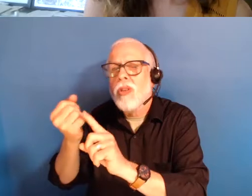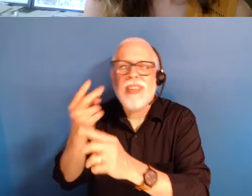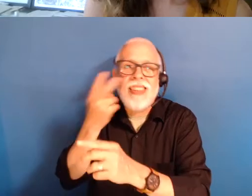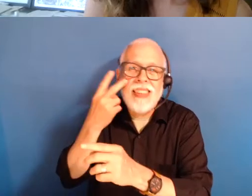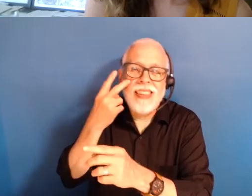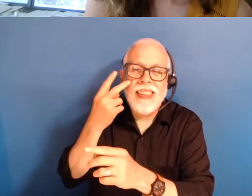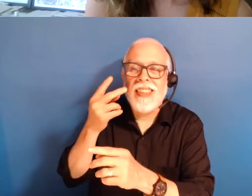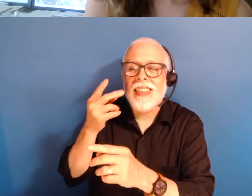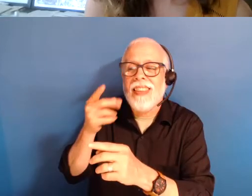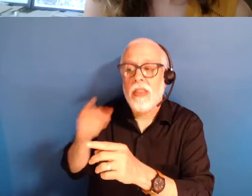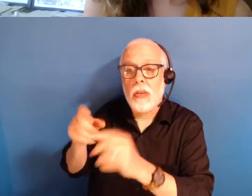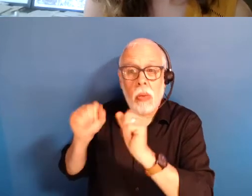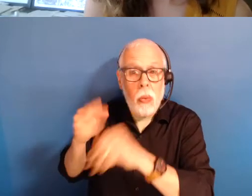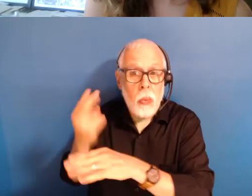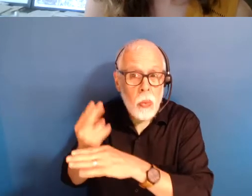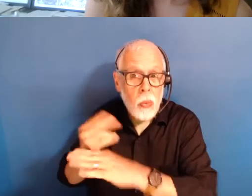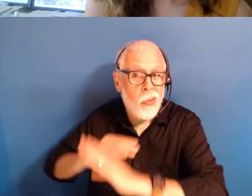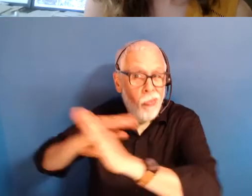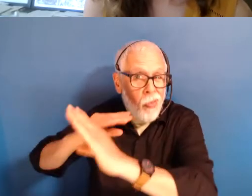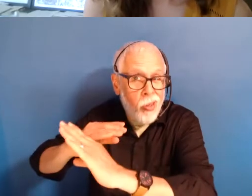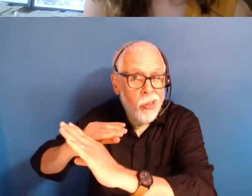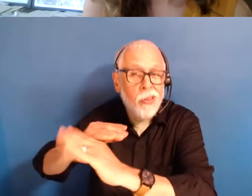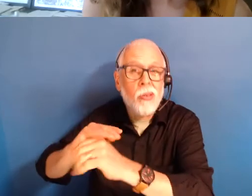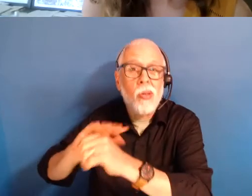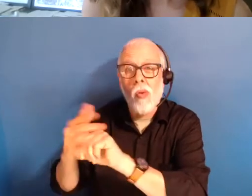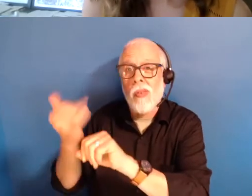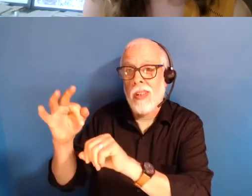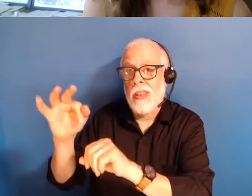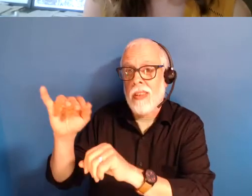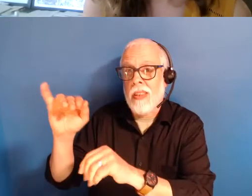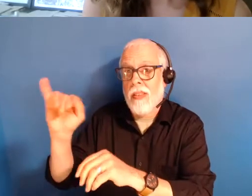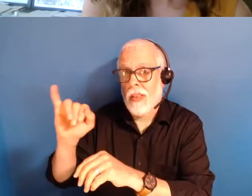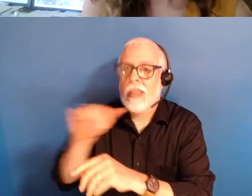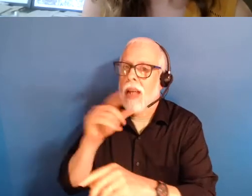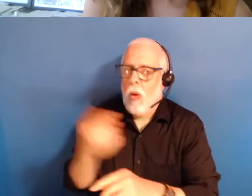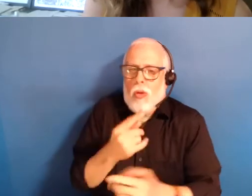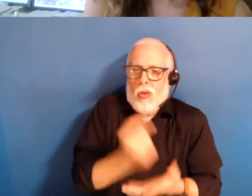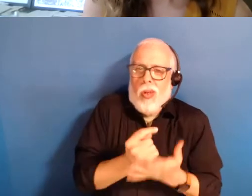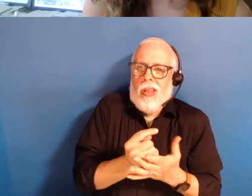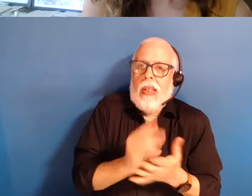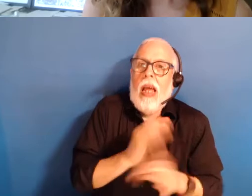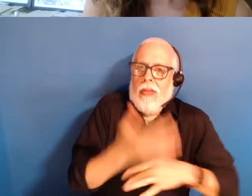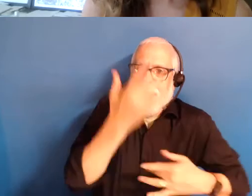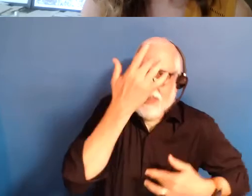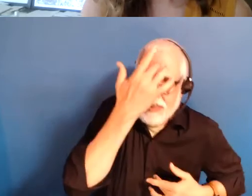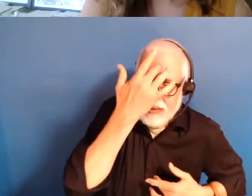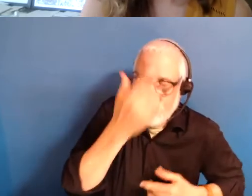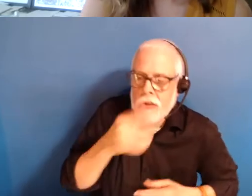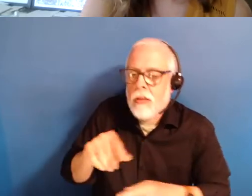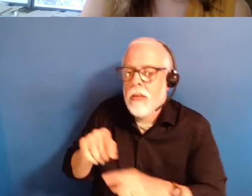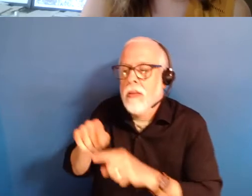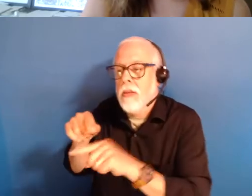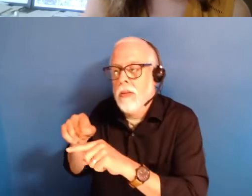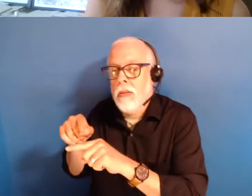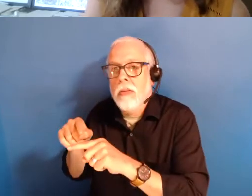if it could be used to prevent COVID-19 infection rather than treating an active infection. And there was